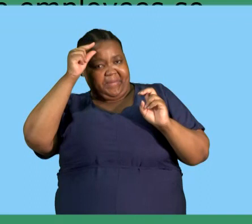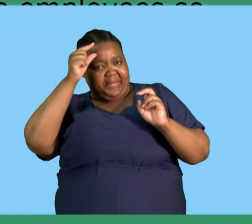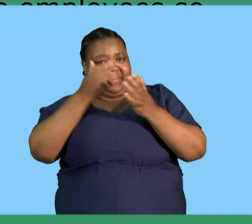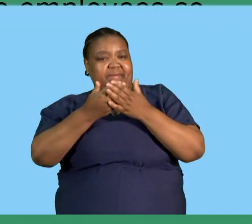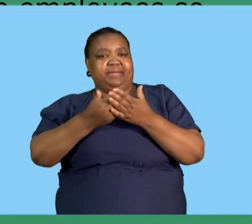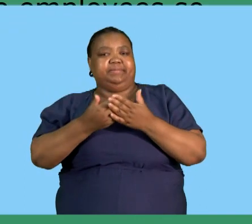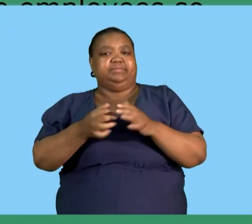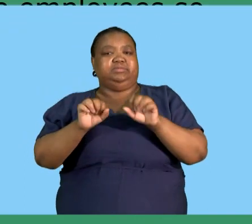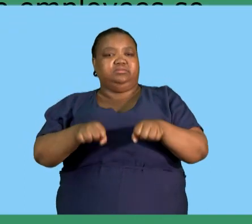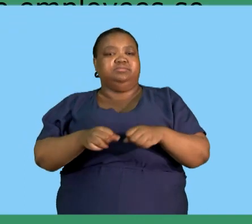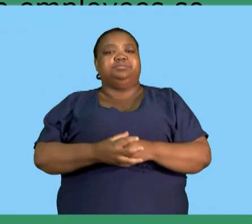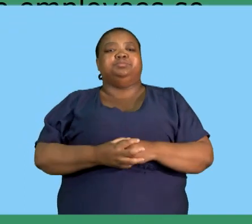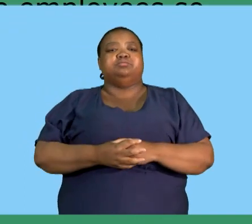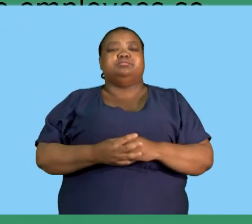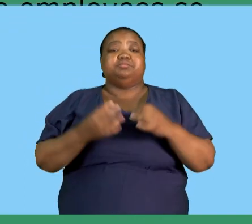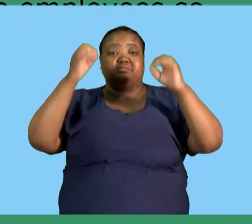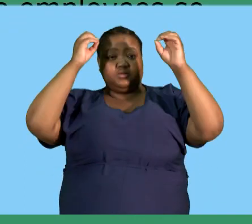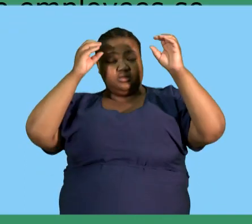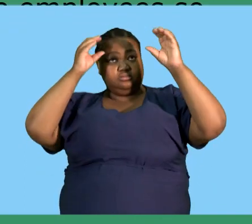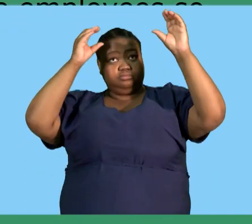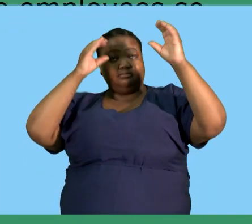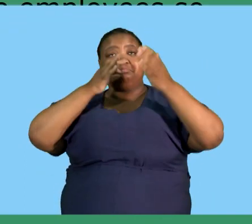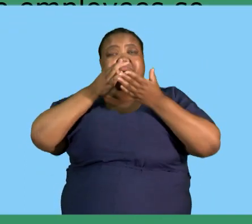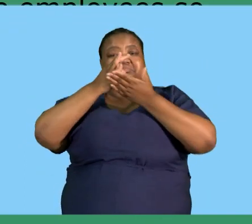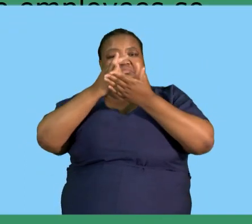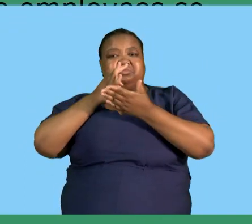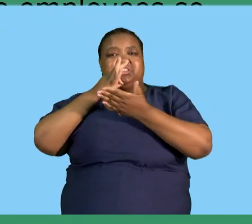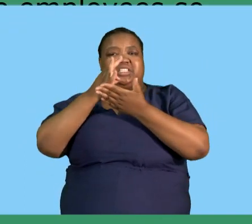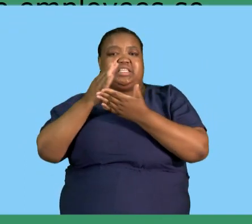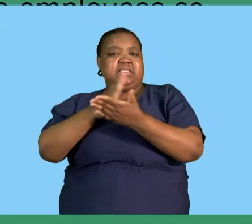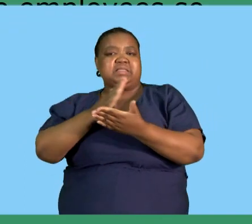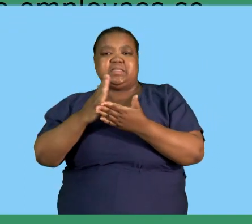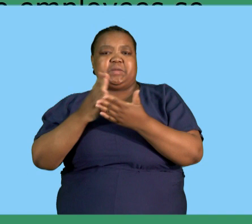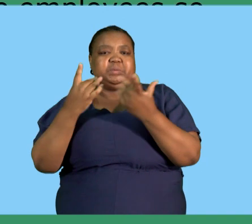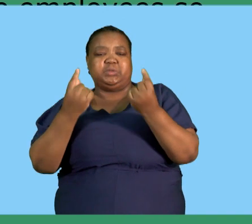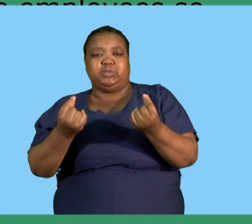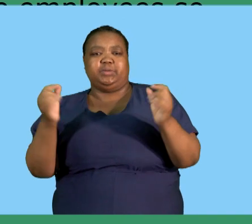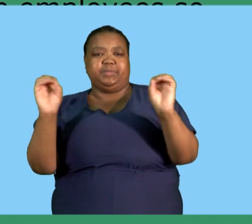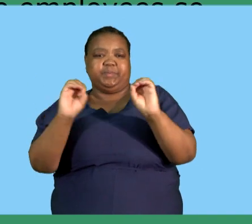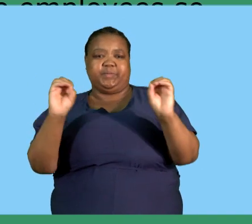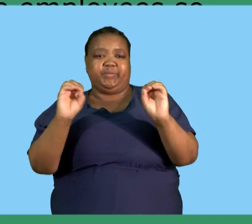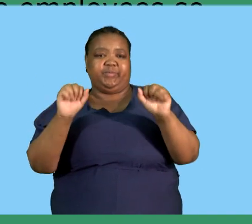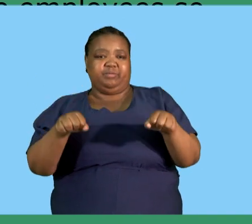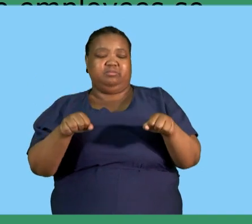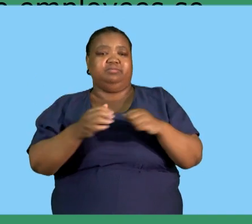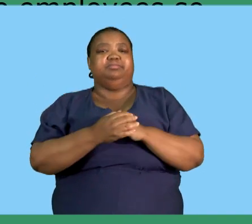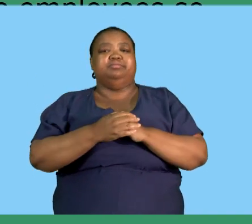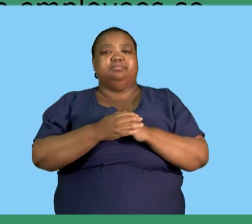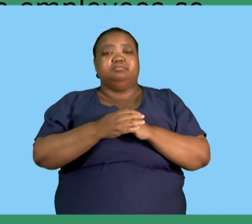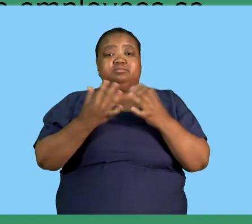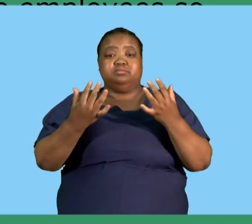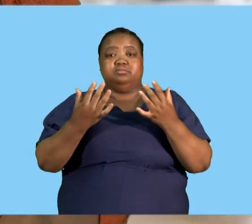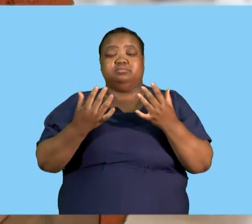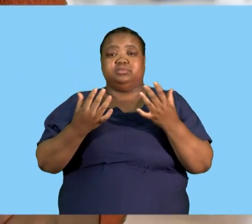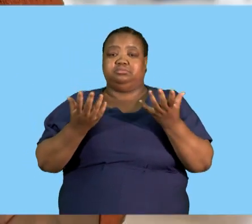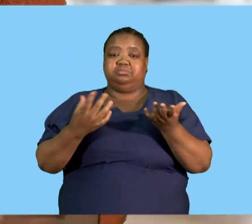Expert suggestions may not be considered by some employees, so a consensus may not be reached. Remember, what is a